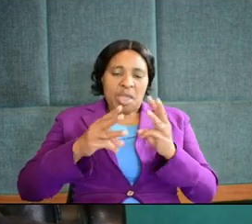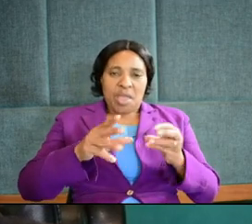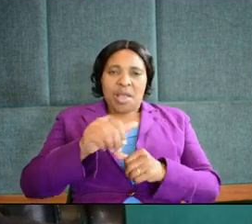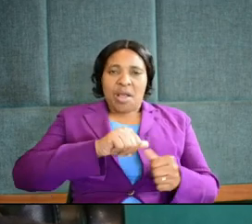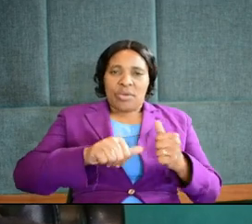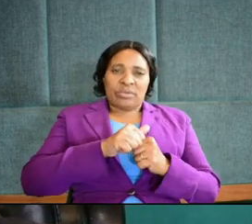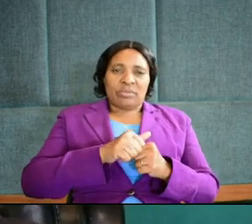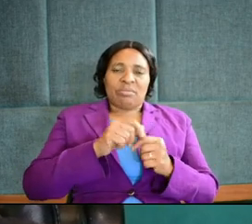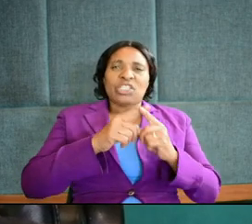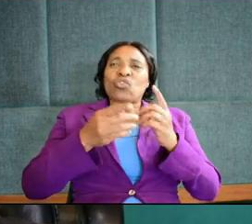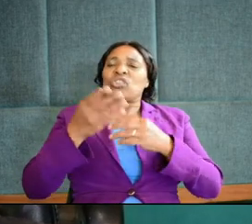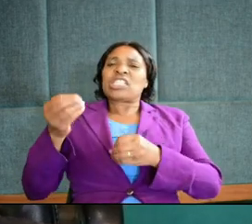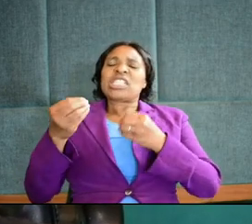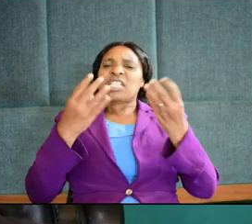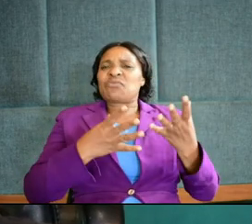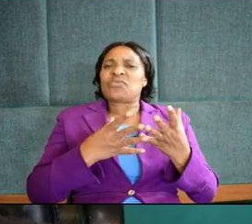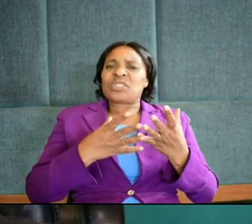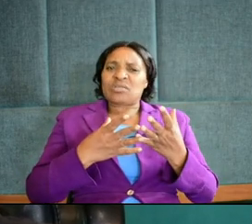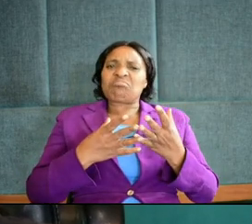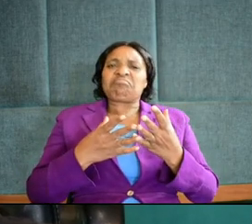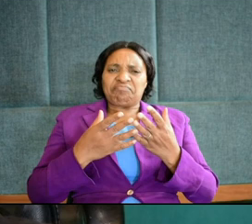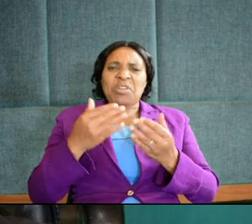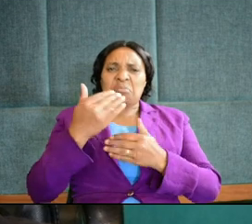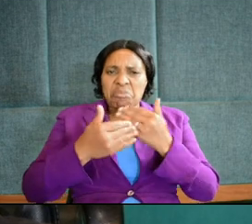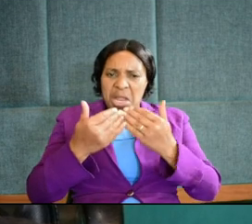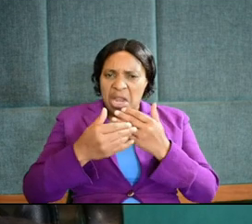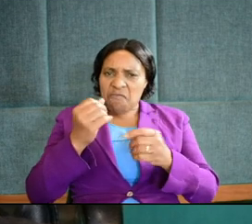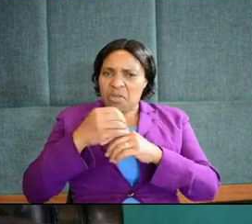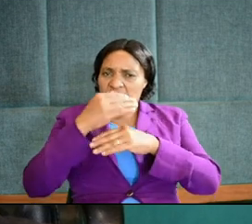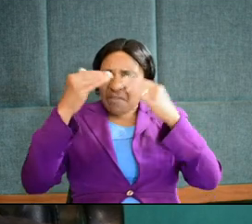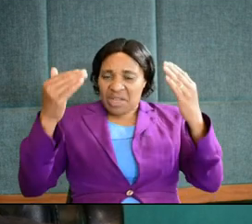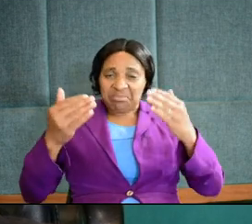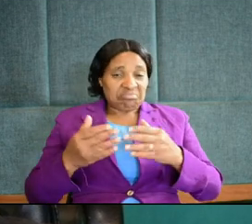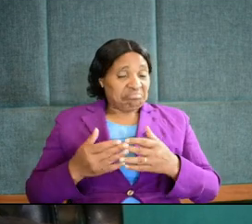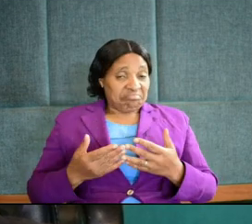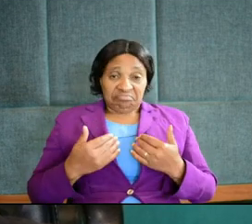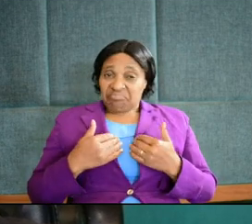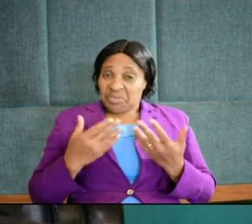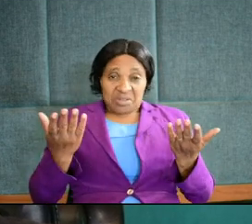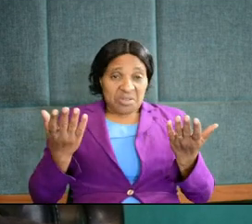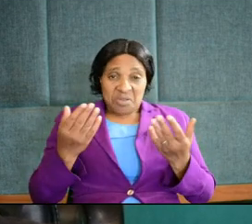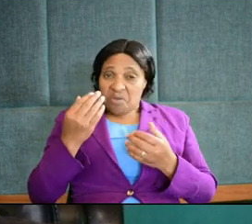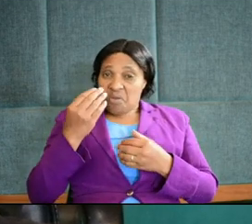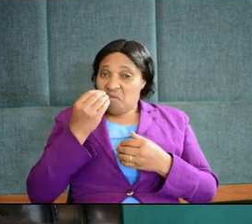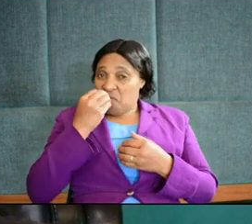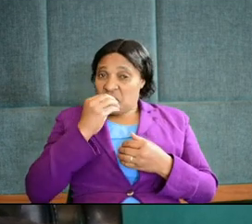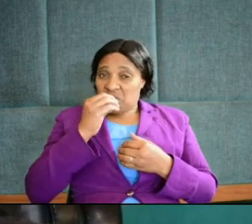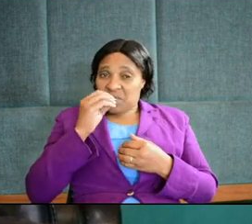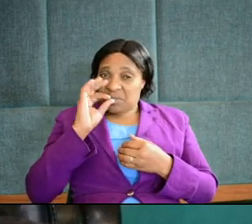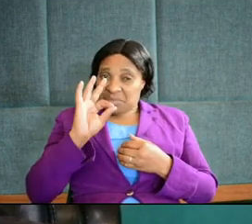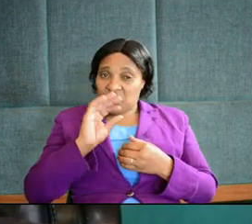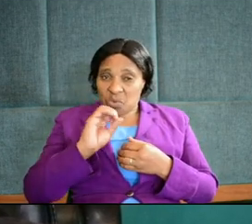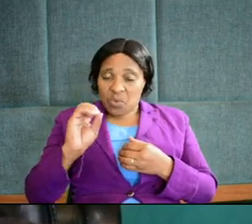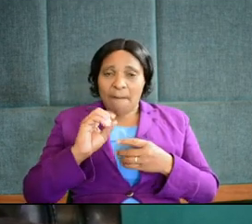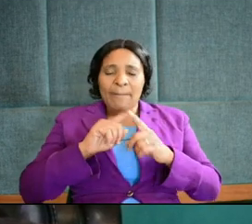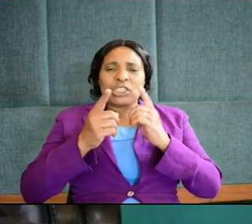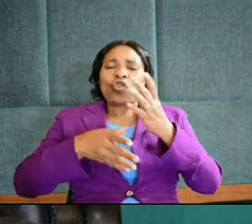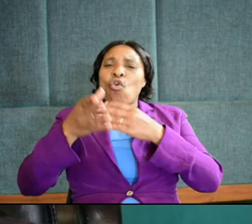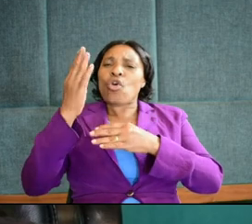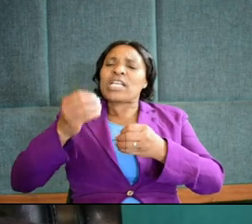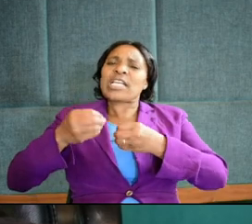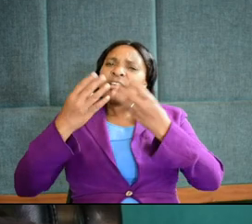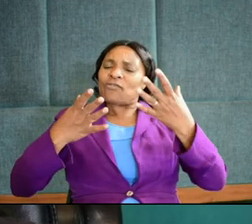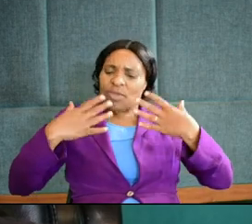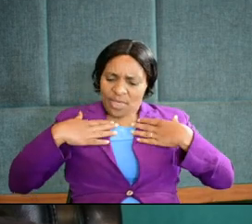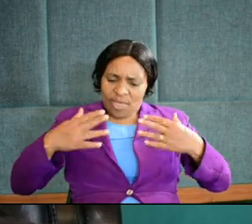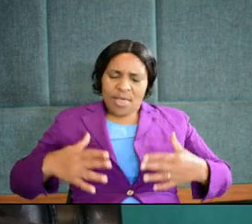rains bread from heaven, treat it like bread from heaven, guys. Don't call it miserable food, you know. When God gives you health,